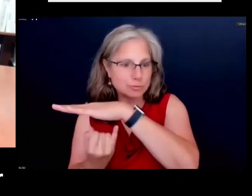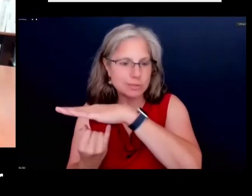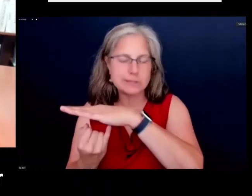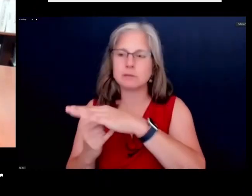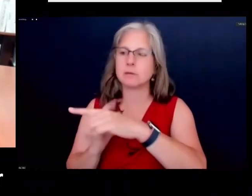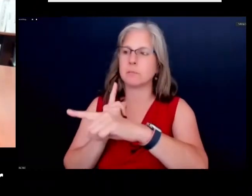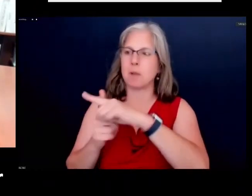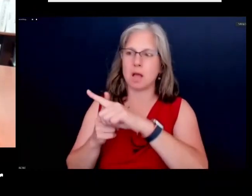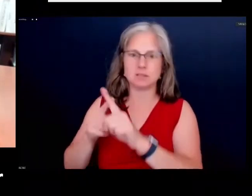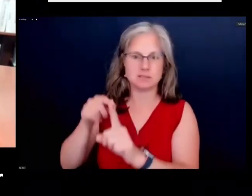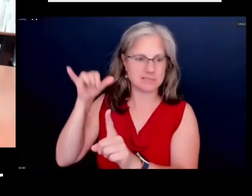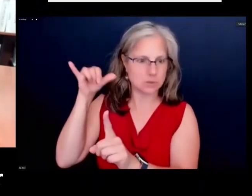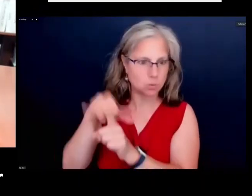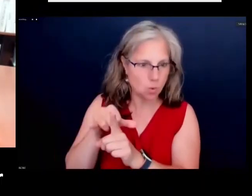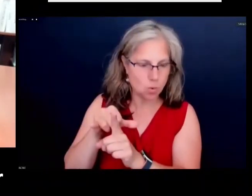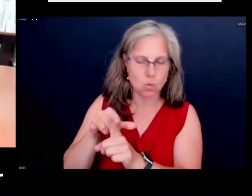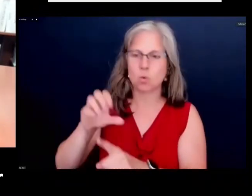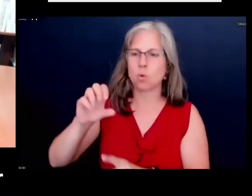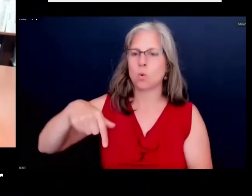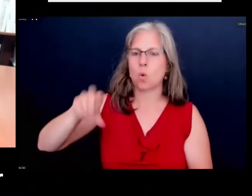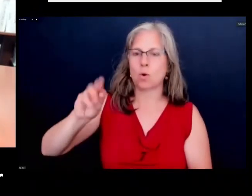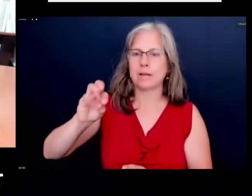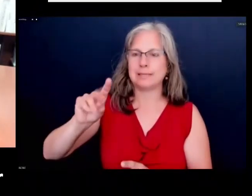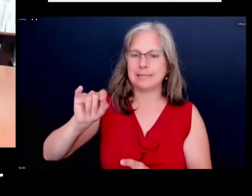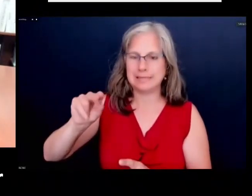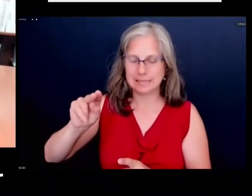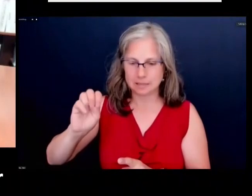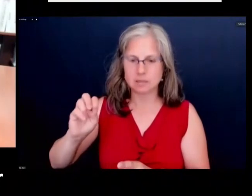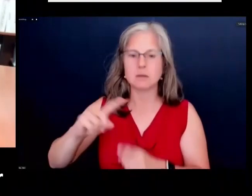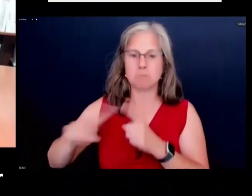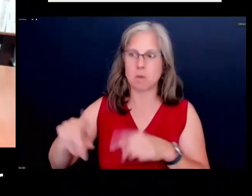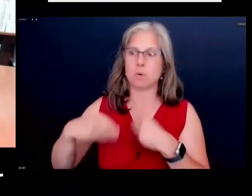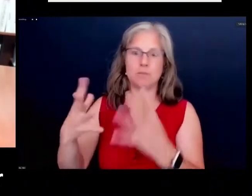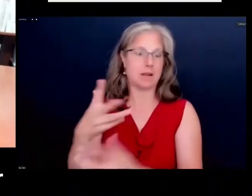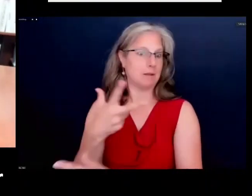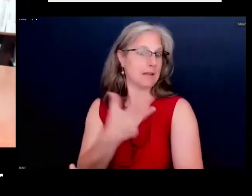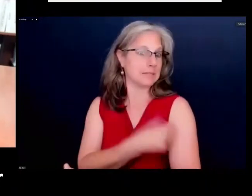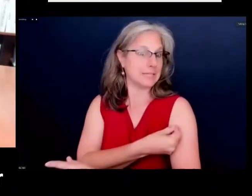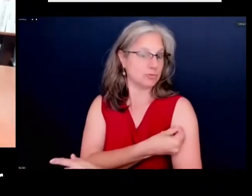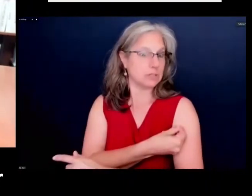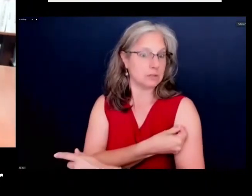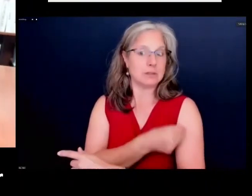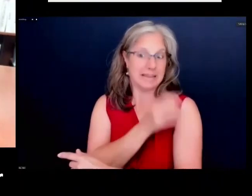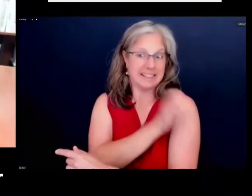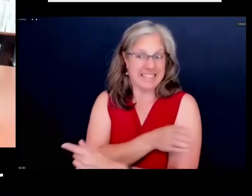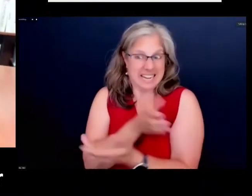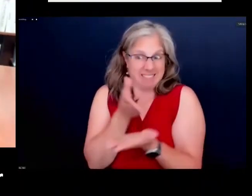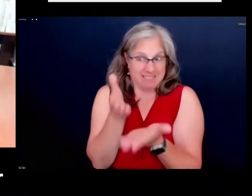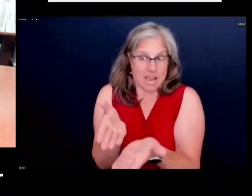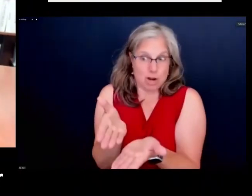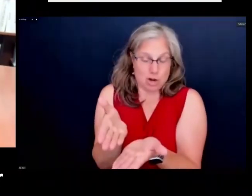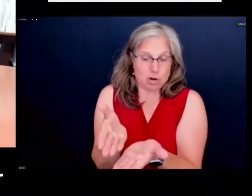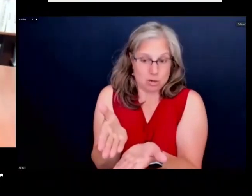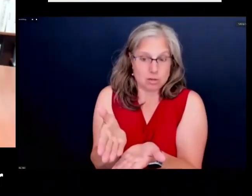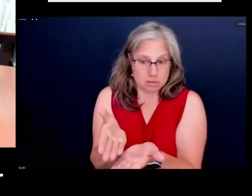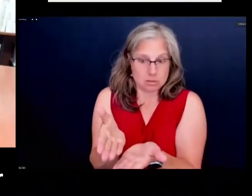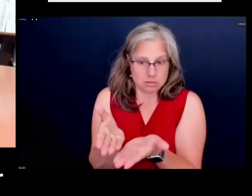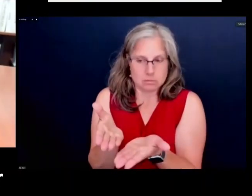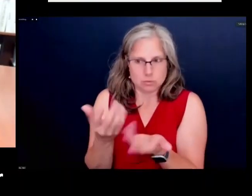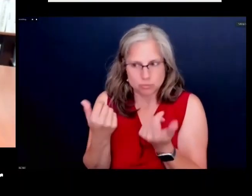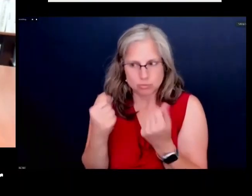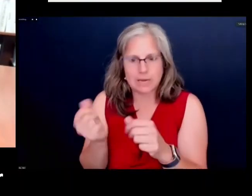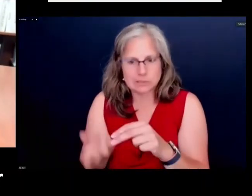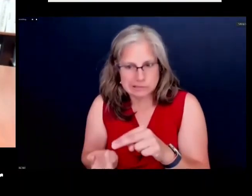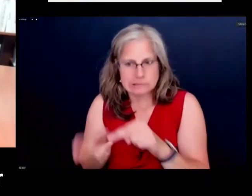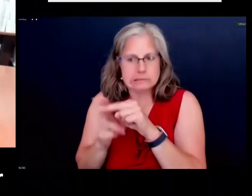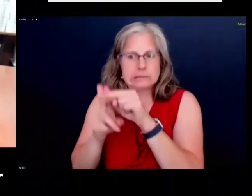we are also providing vaccination clinic on site as well to raise